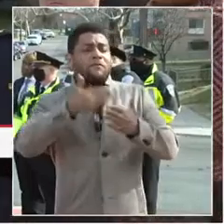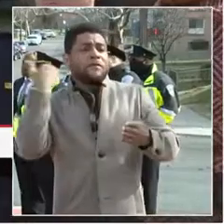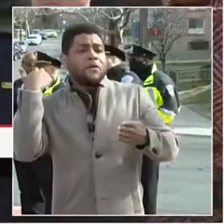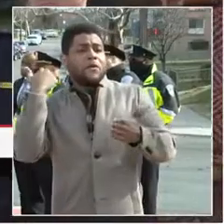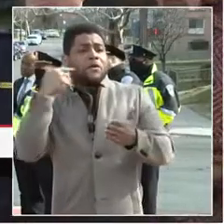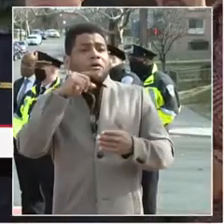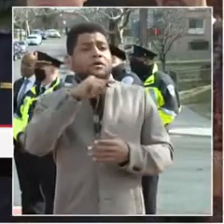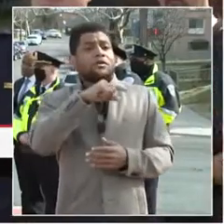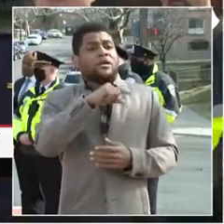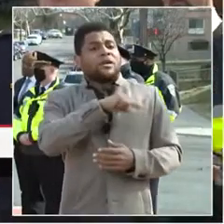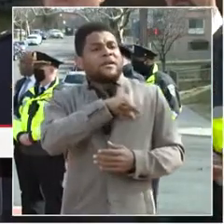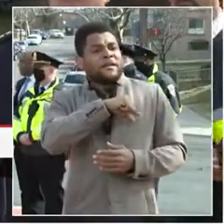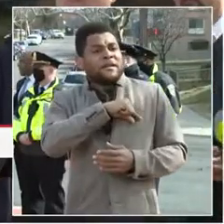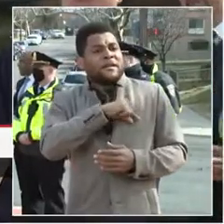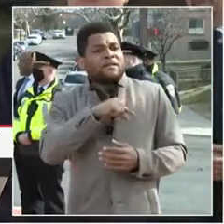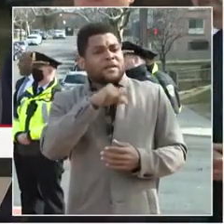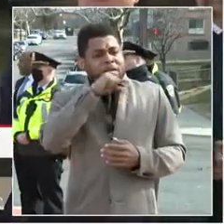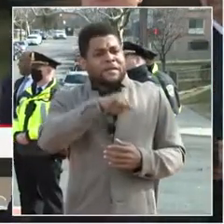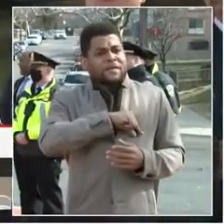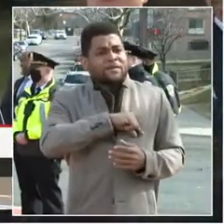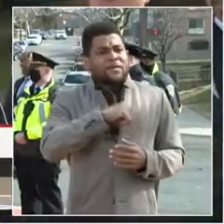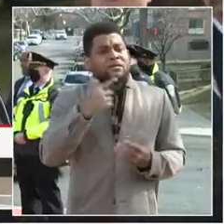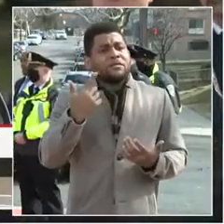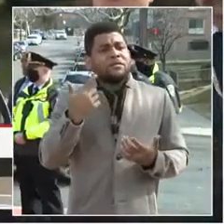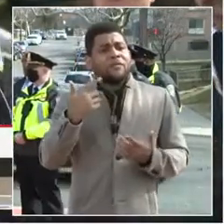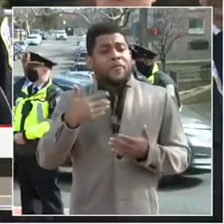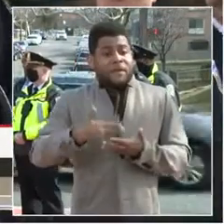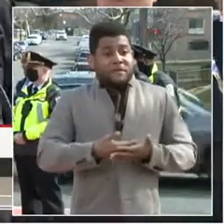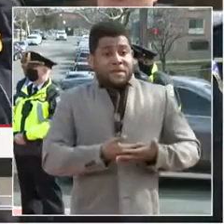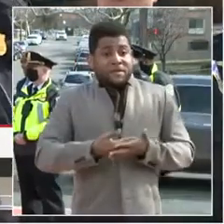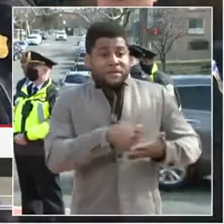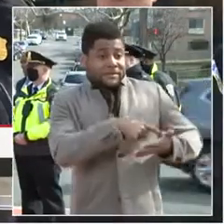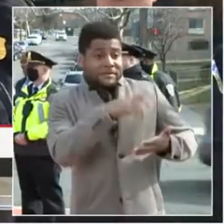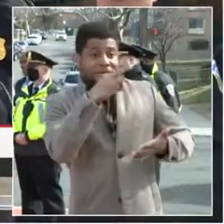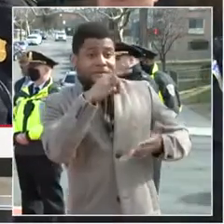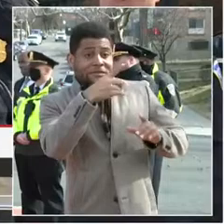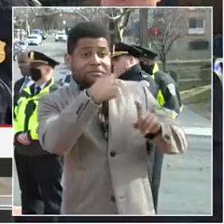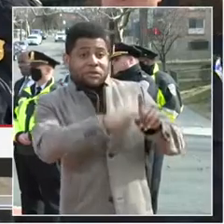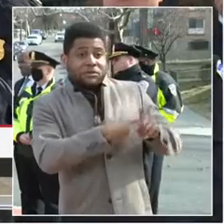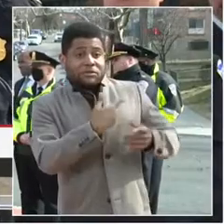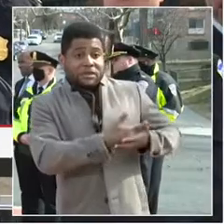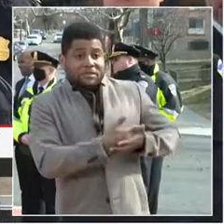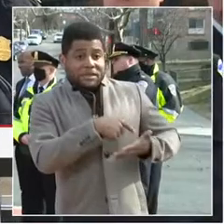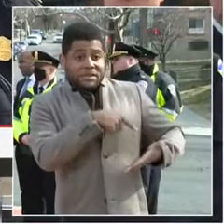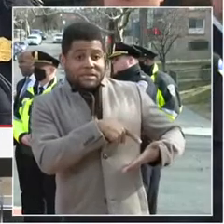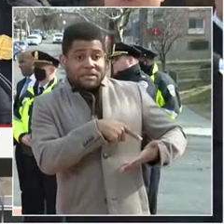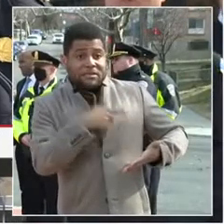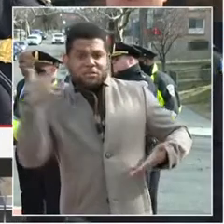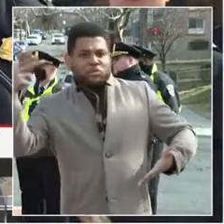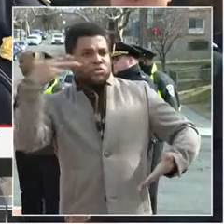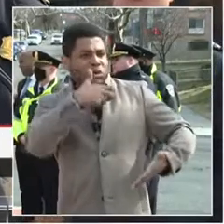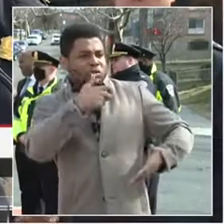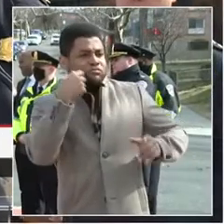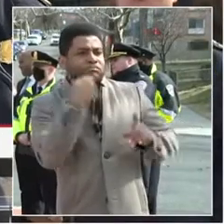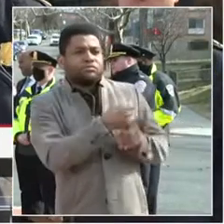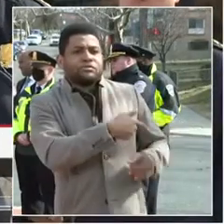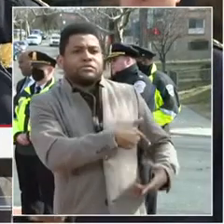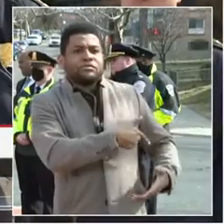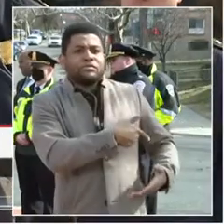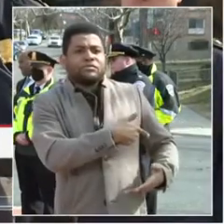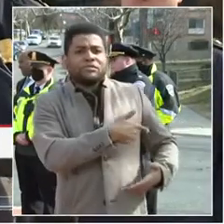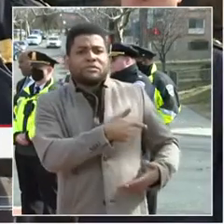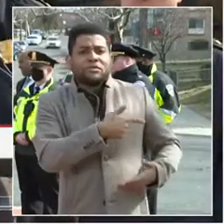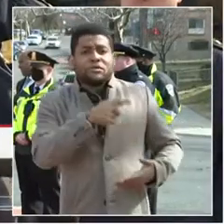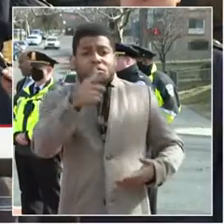was shot. Do we have any answers to that question? You know why it happened? How it happened?